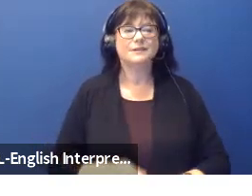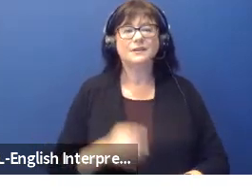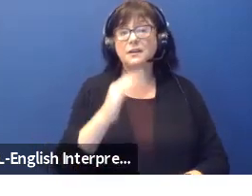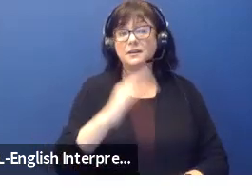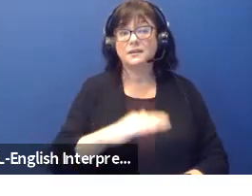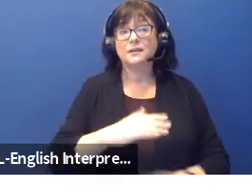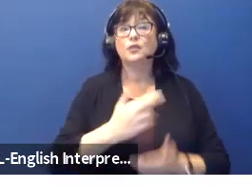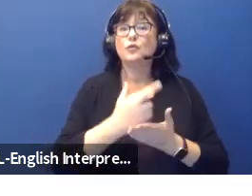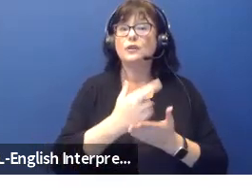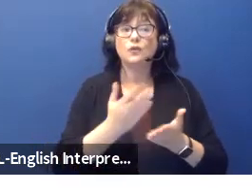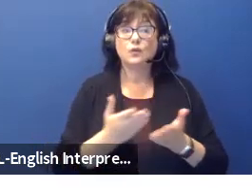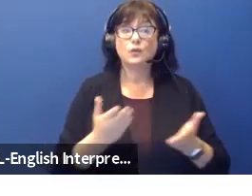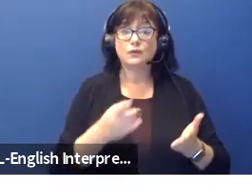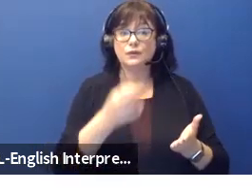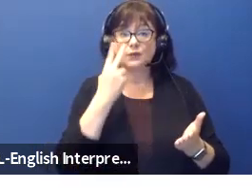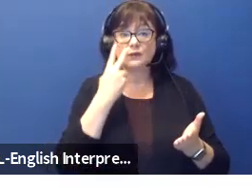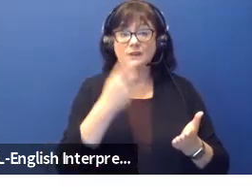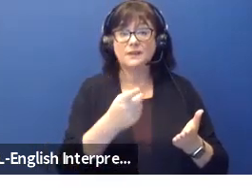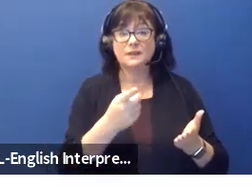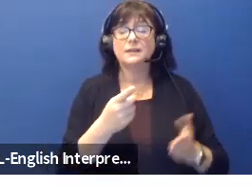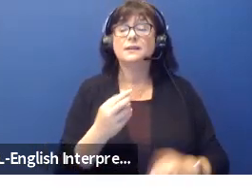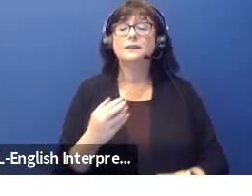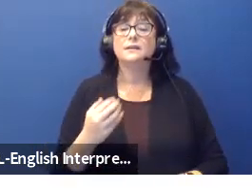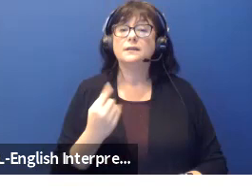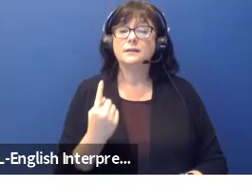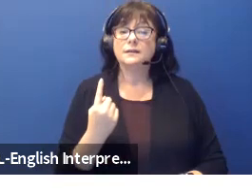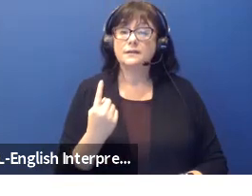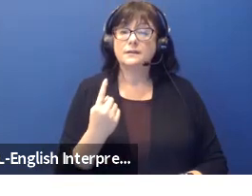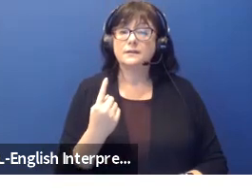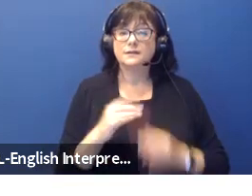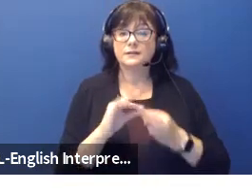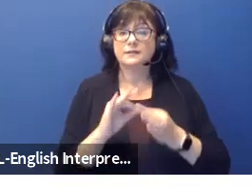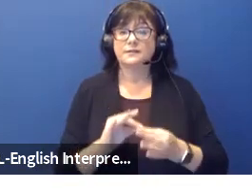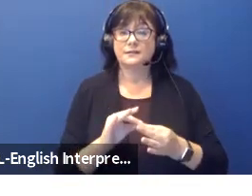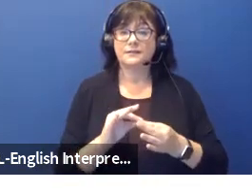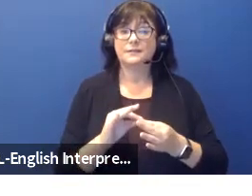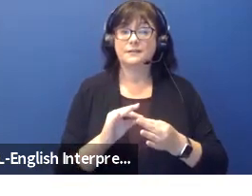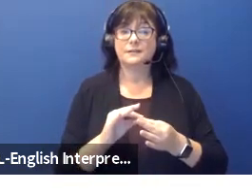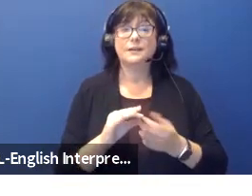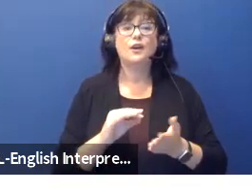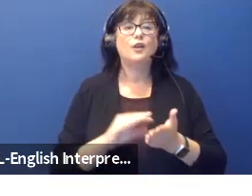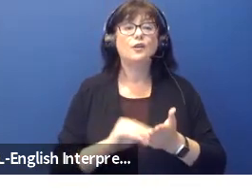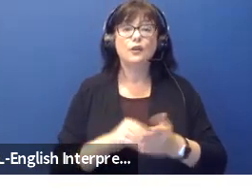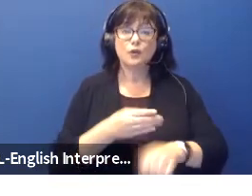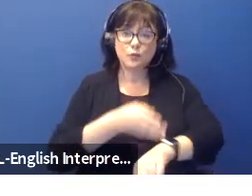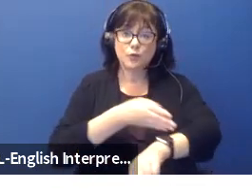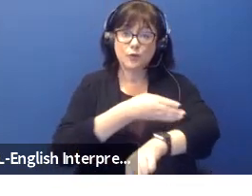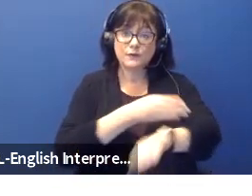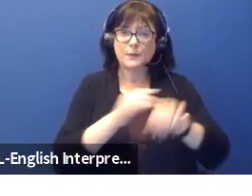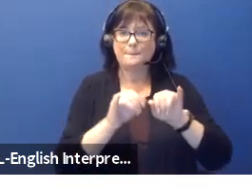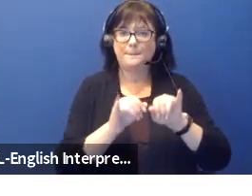a resource related to the learner progress for measure here as well.